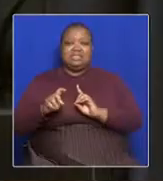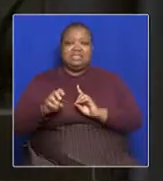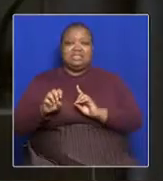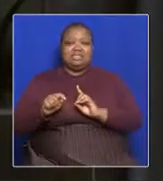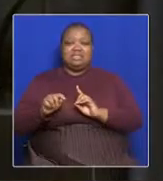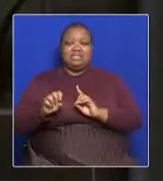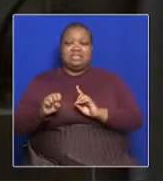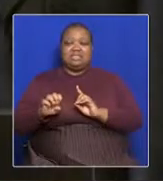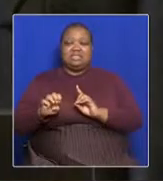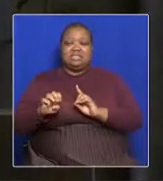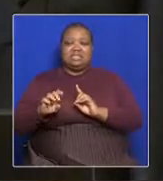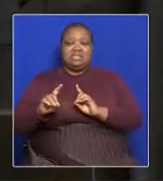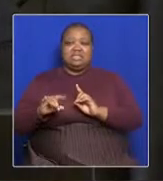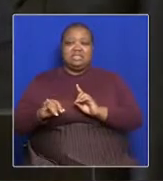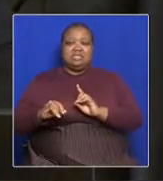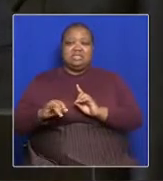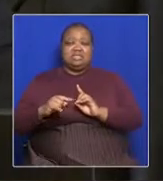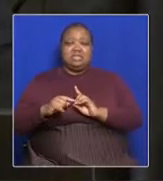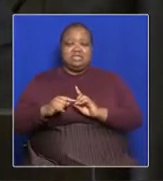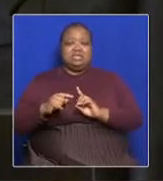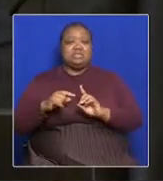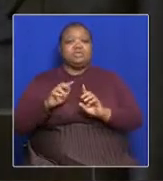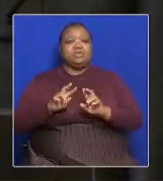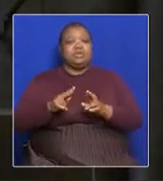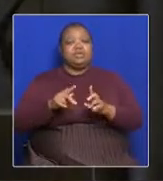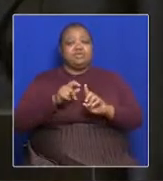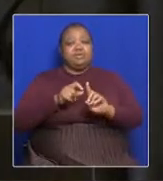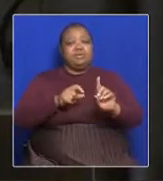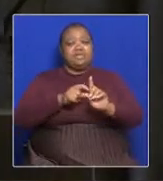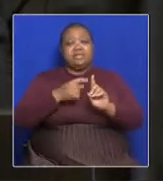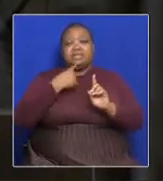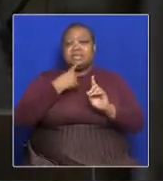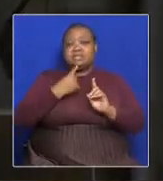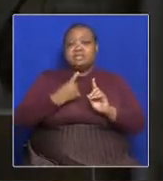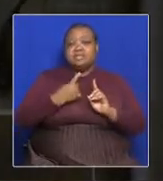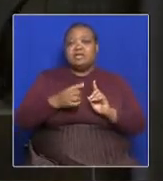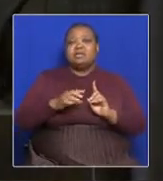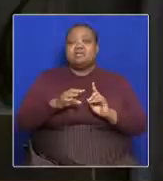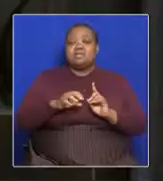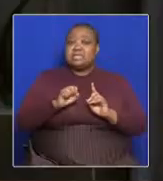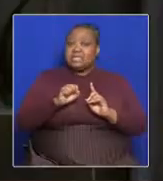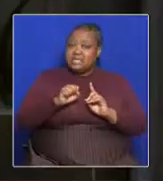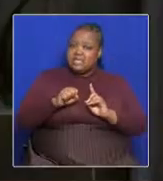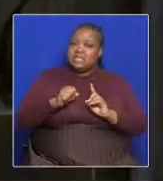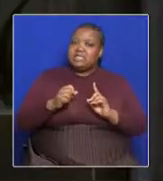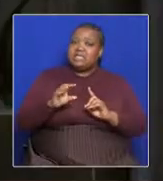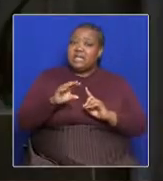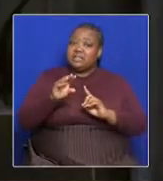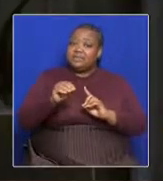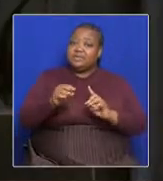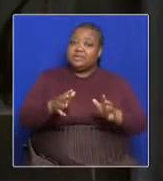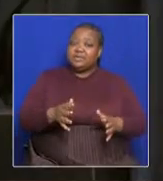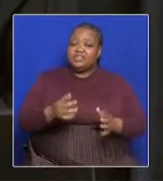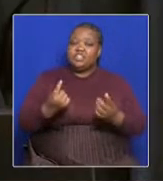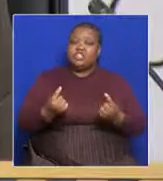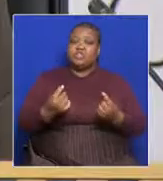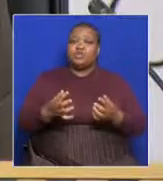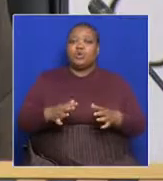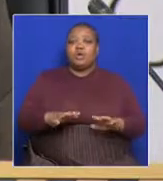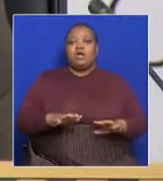for a different person. I'm asking you to say, yes, we did, and this is how we did it with Amanzi Mtoti.